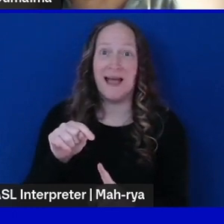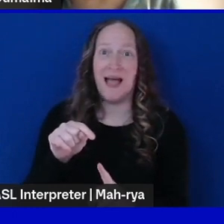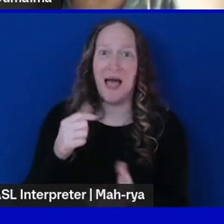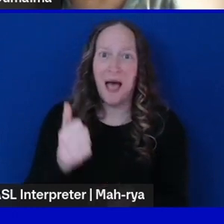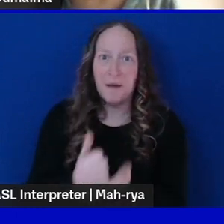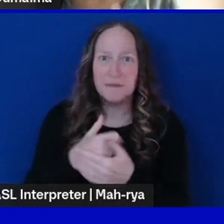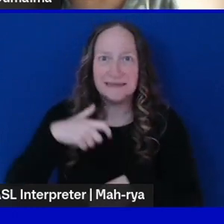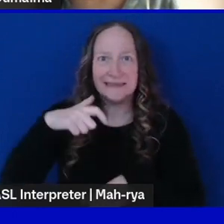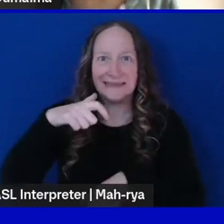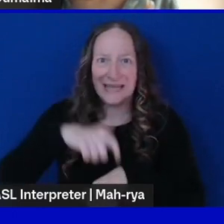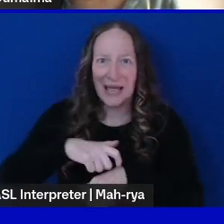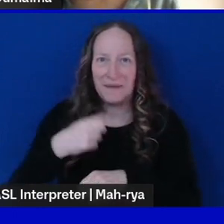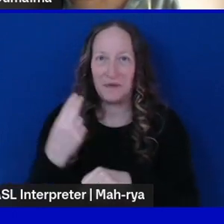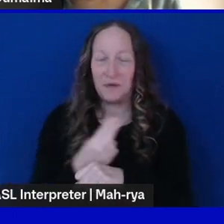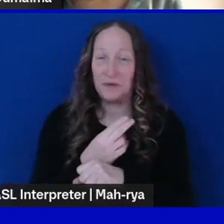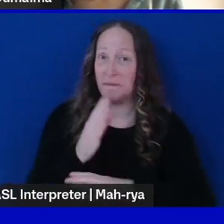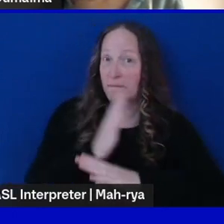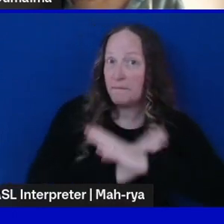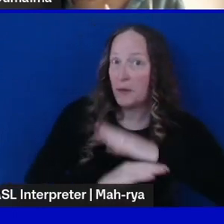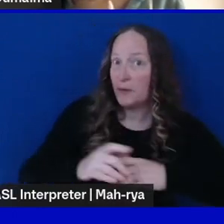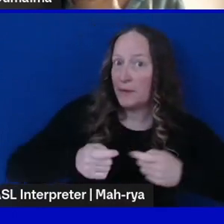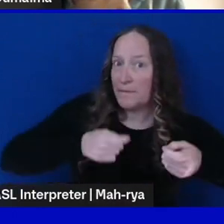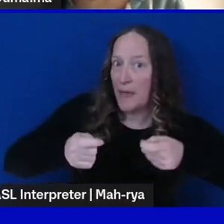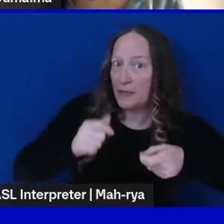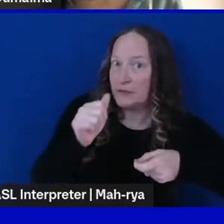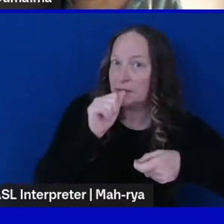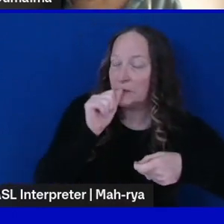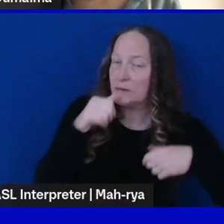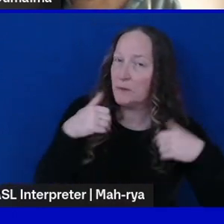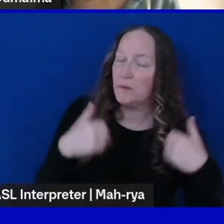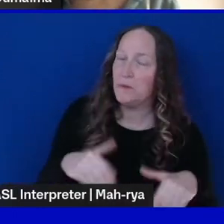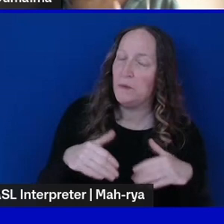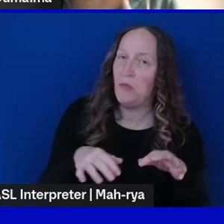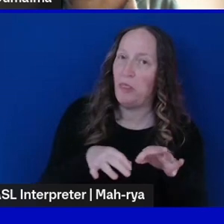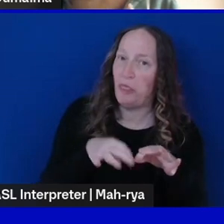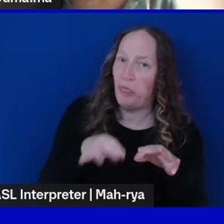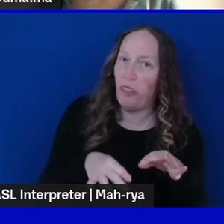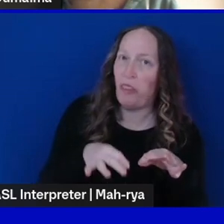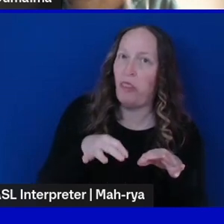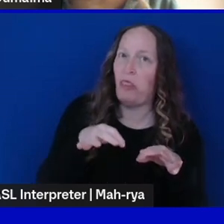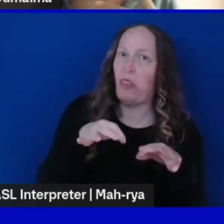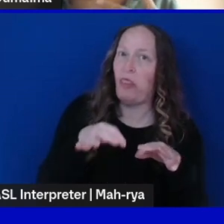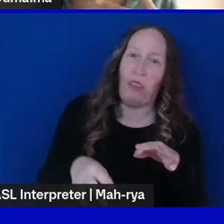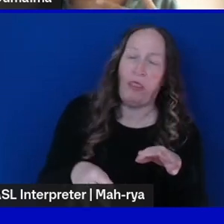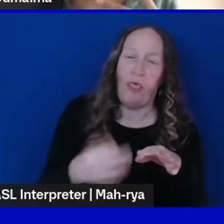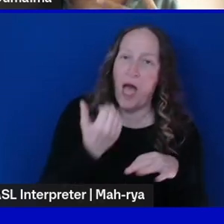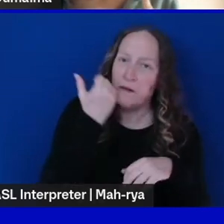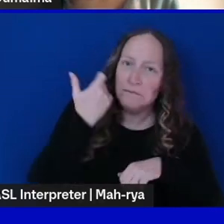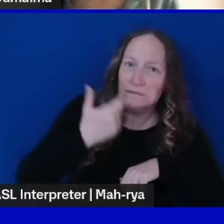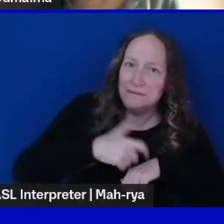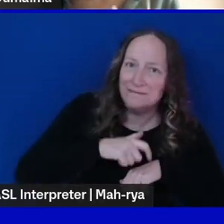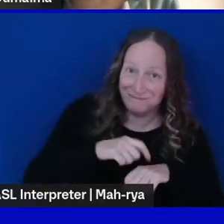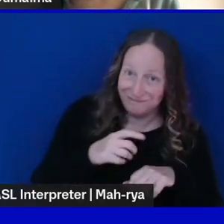practices. So manually managing secrets is prone to delays. So we kind of